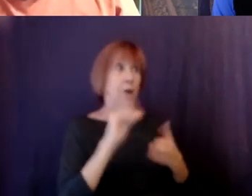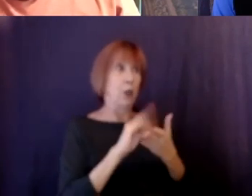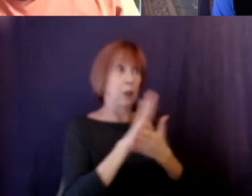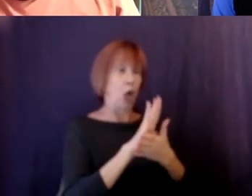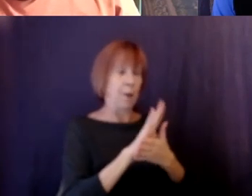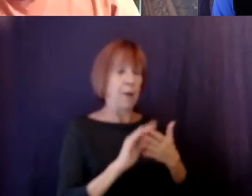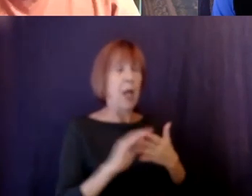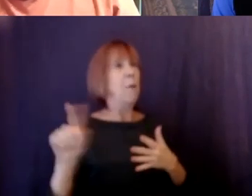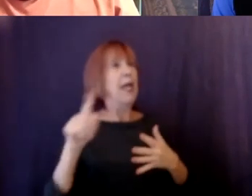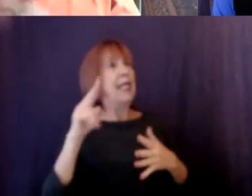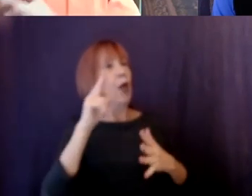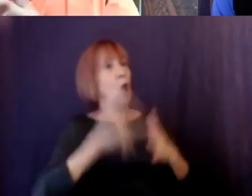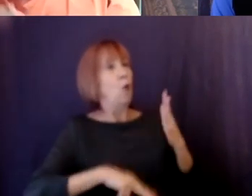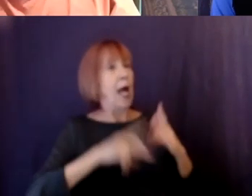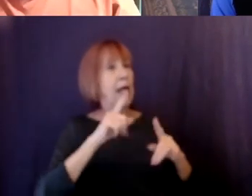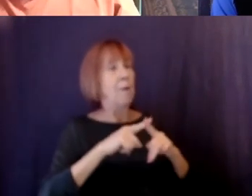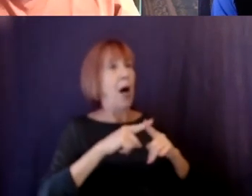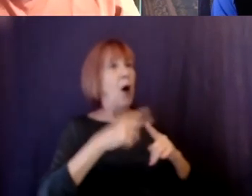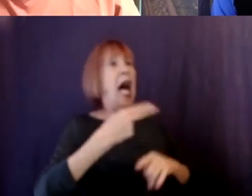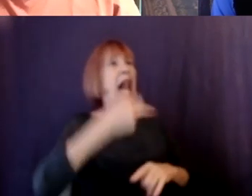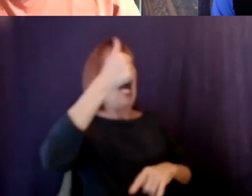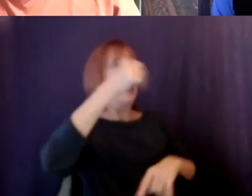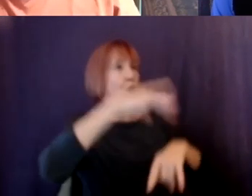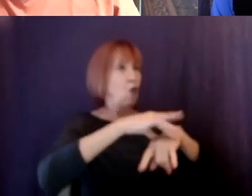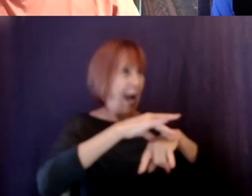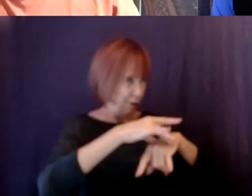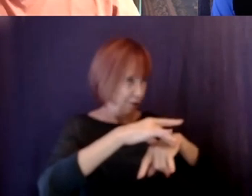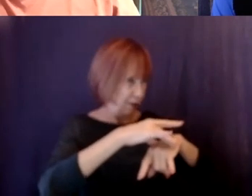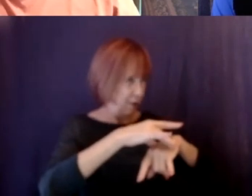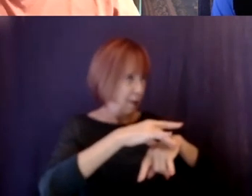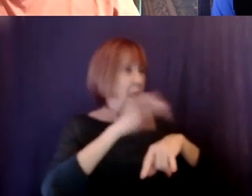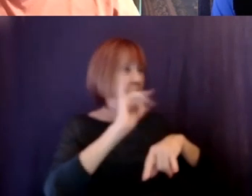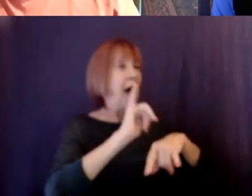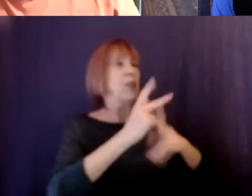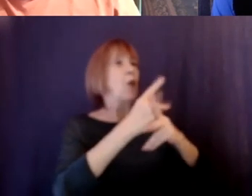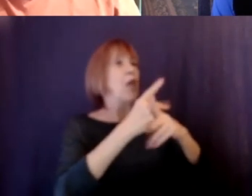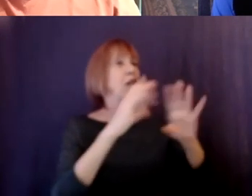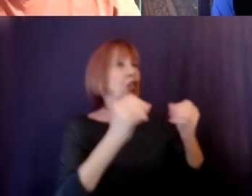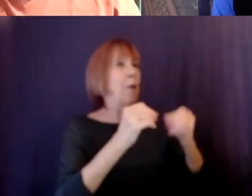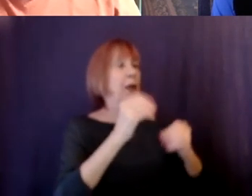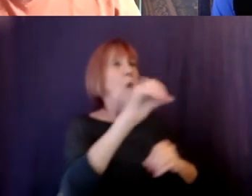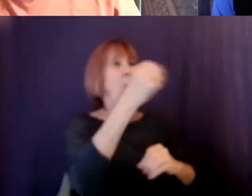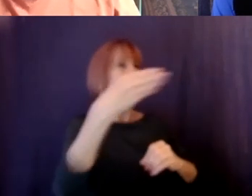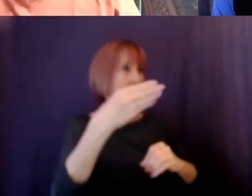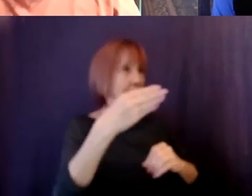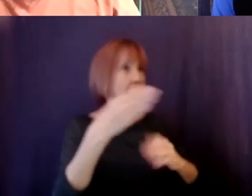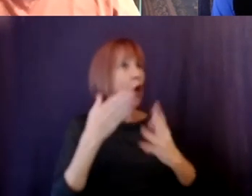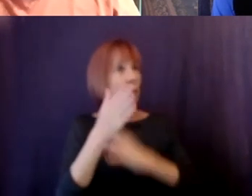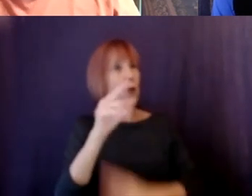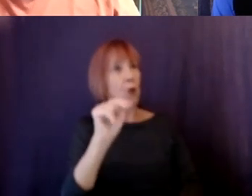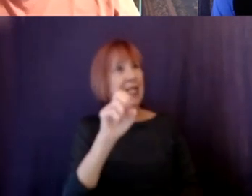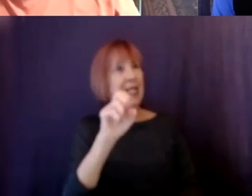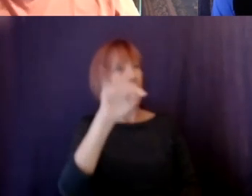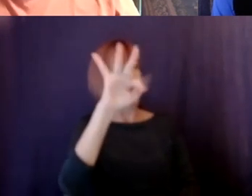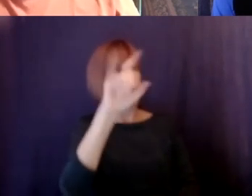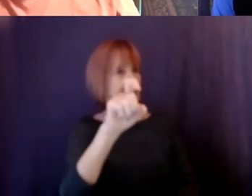about the Higher Ground starting, the Obama's a production company with Netflix. And he kind of reached out and they said, you